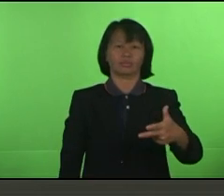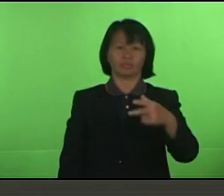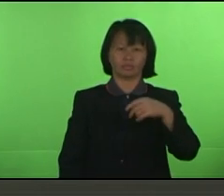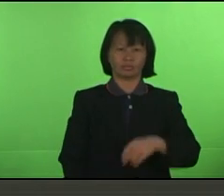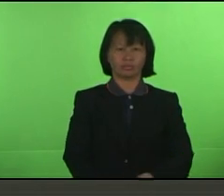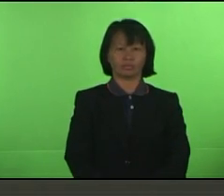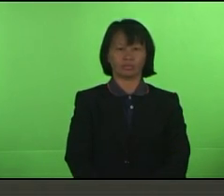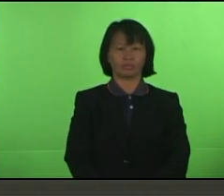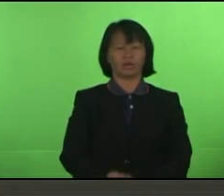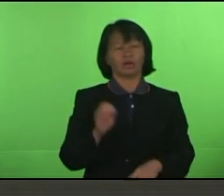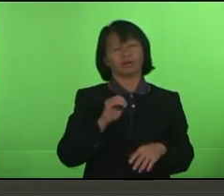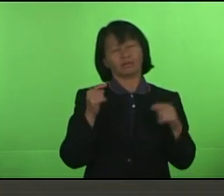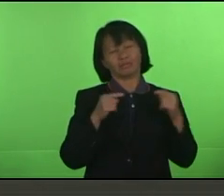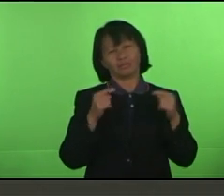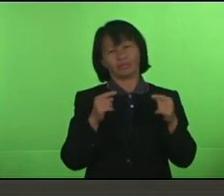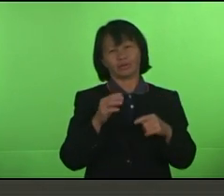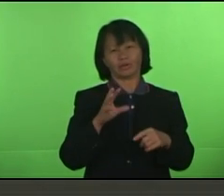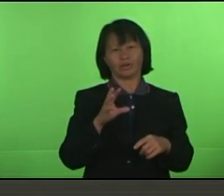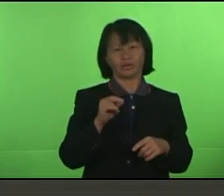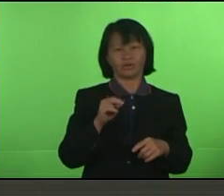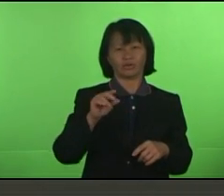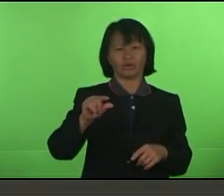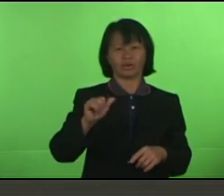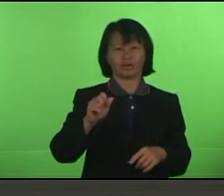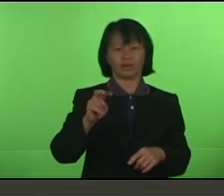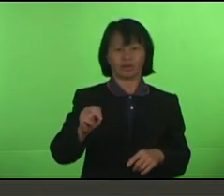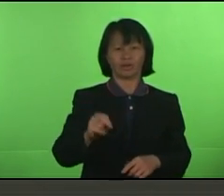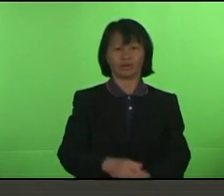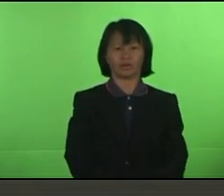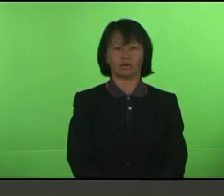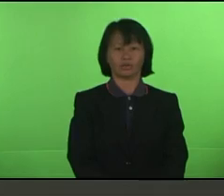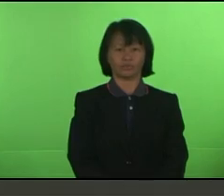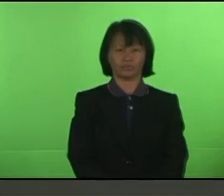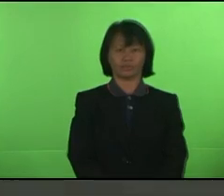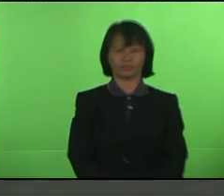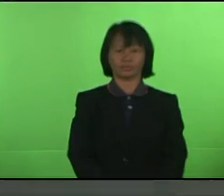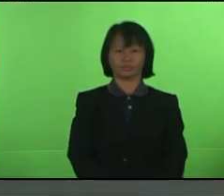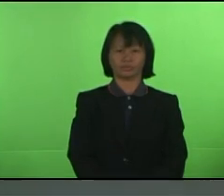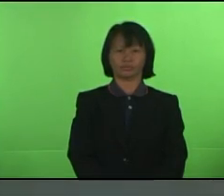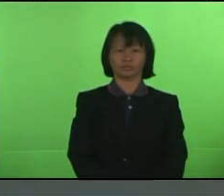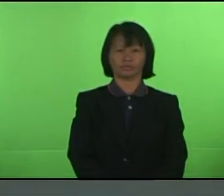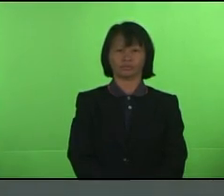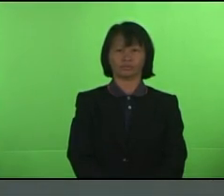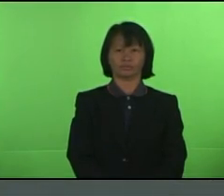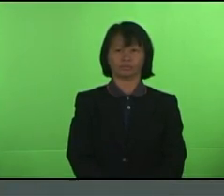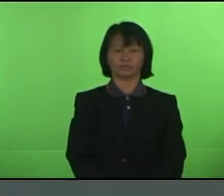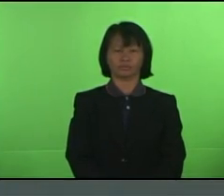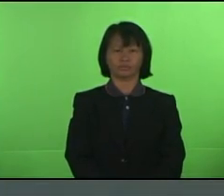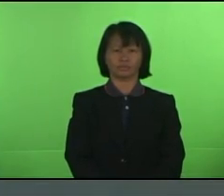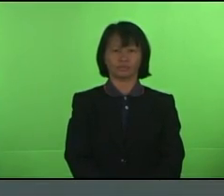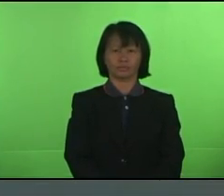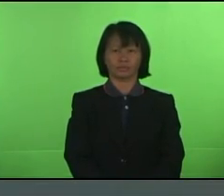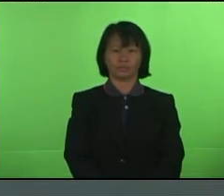All right. Then we have no pain, no gain. Yeah. This we all know about this. Yeah. I think two, which